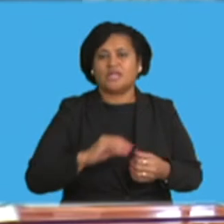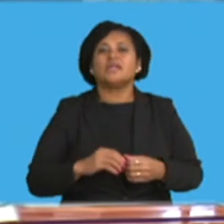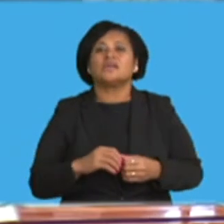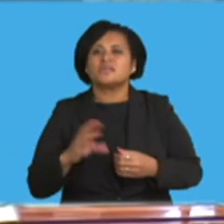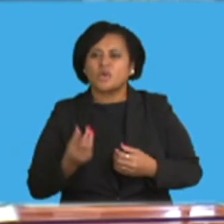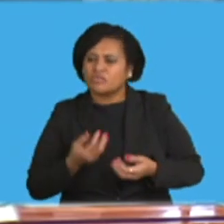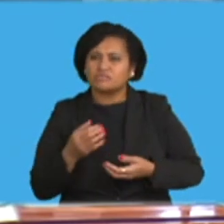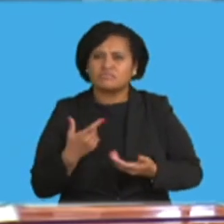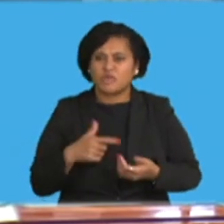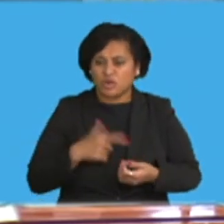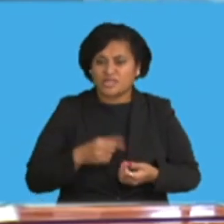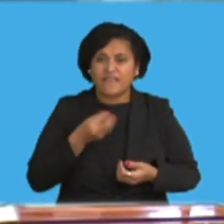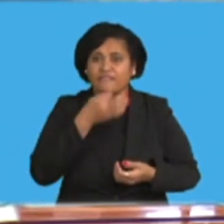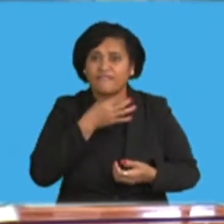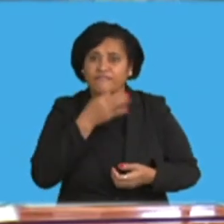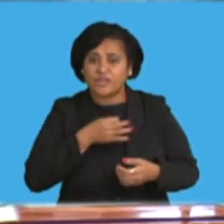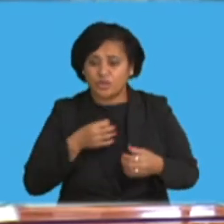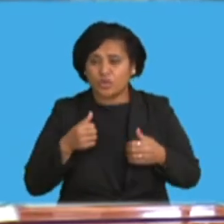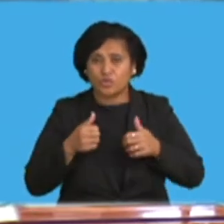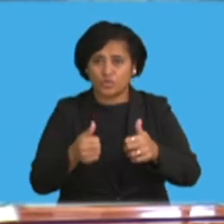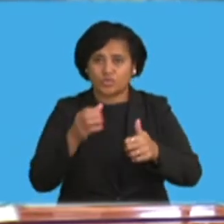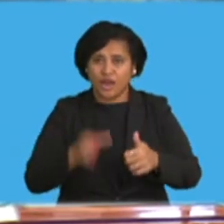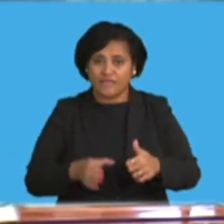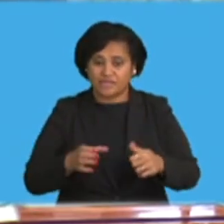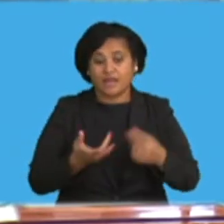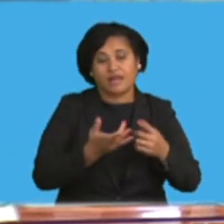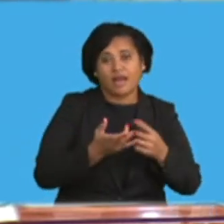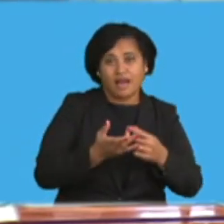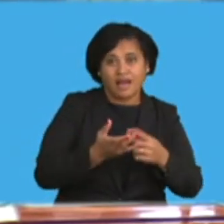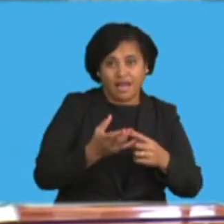specialized drivers, when all general duty officers can undertake driving